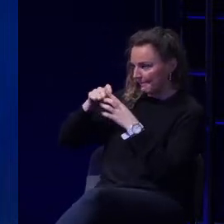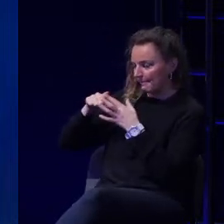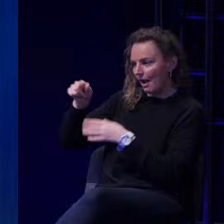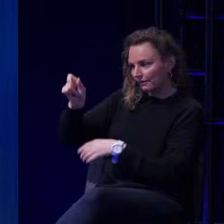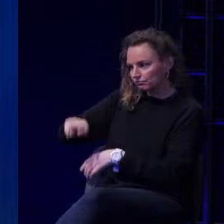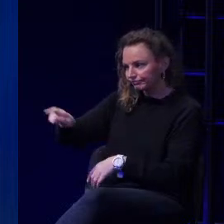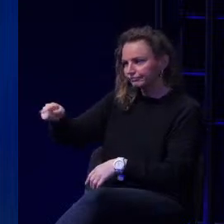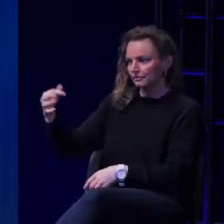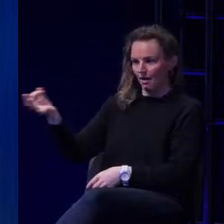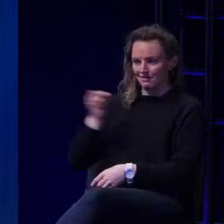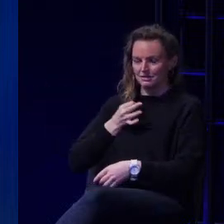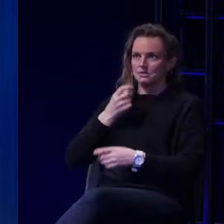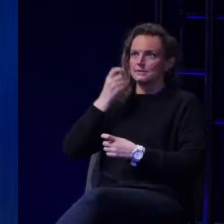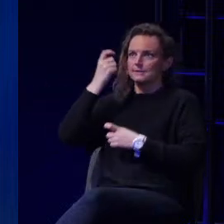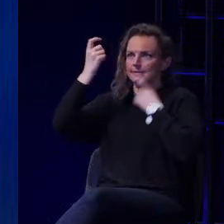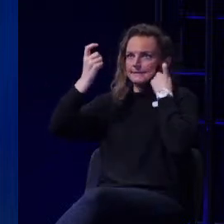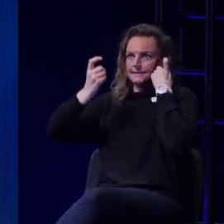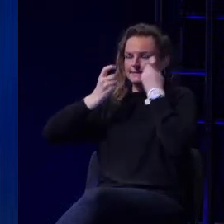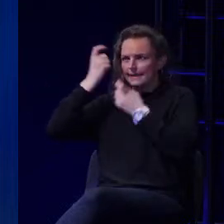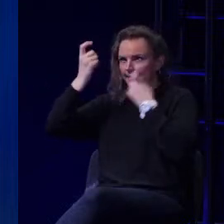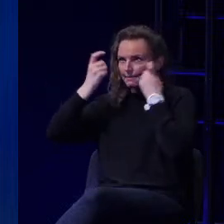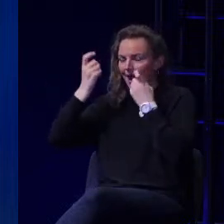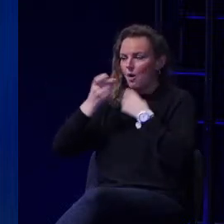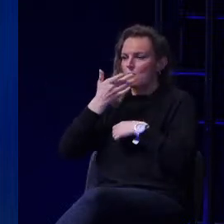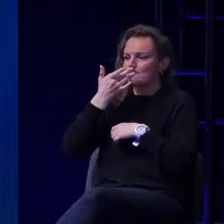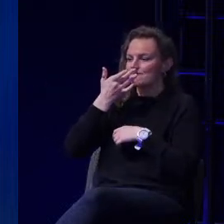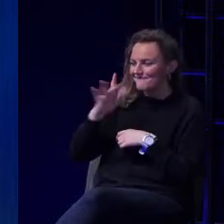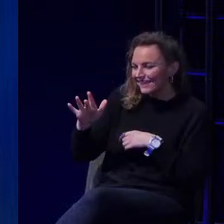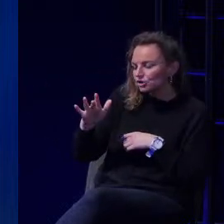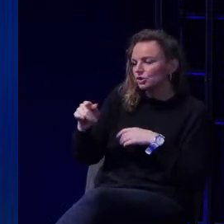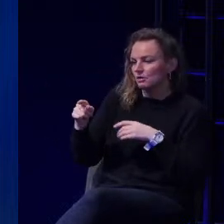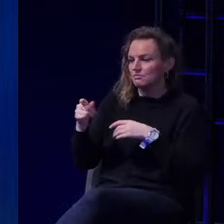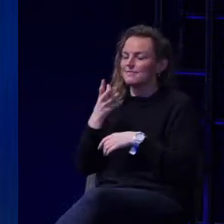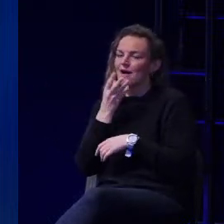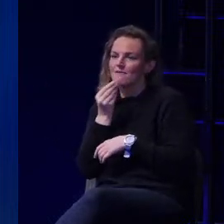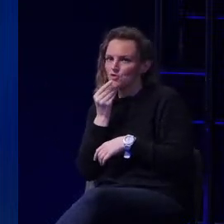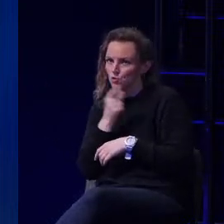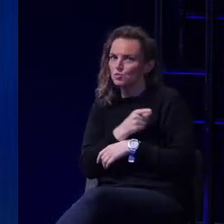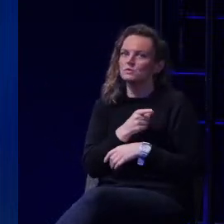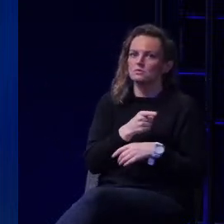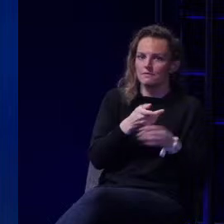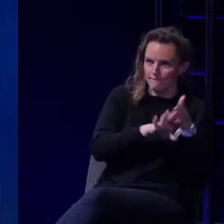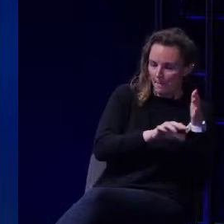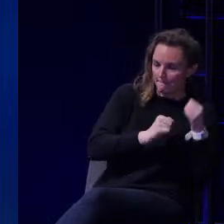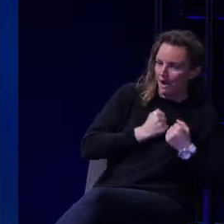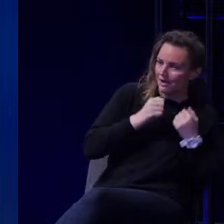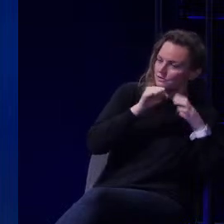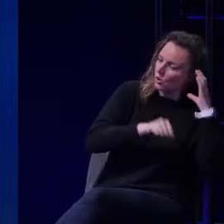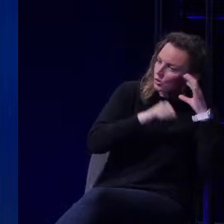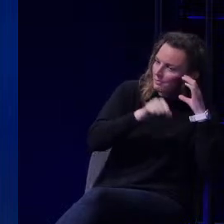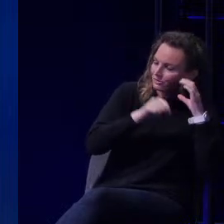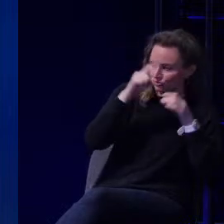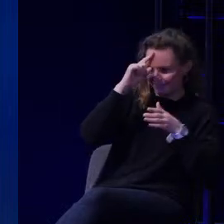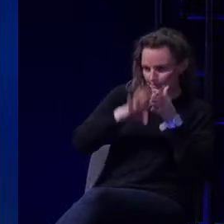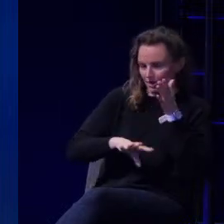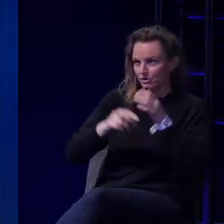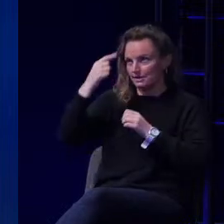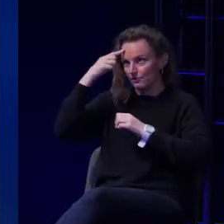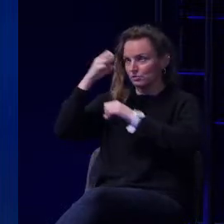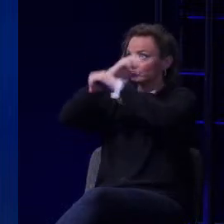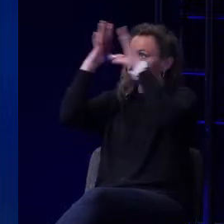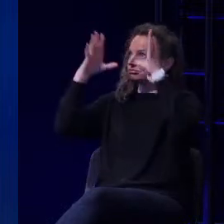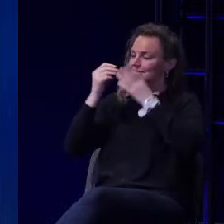piece of fiction filmmaking that used our documentary sensibilities, I thought of this scene. It's from